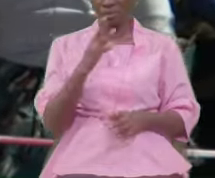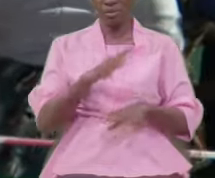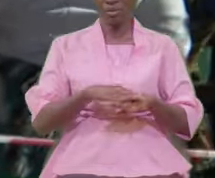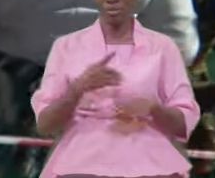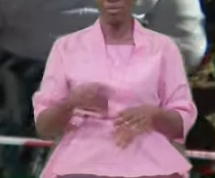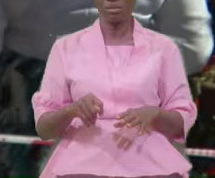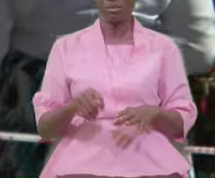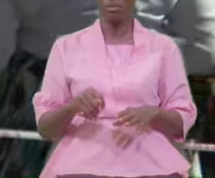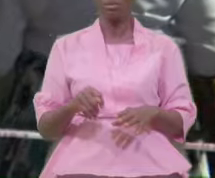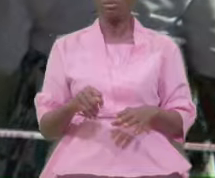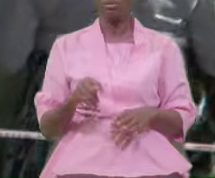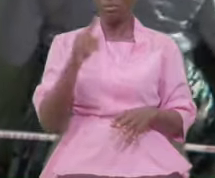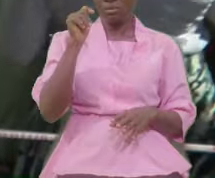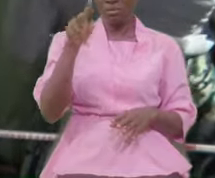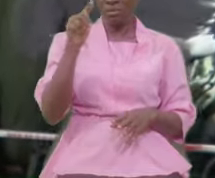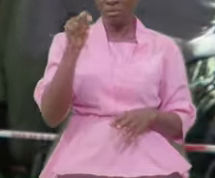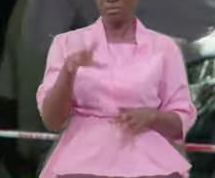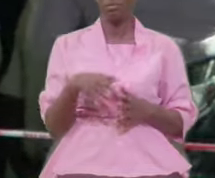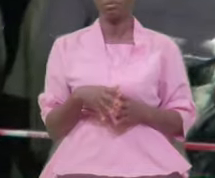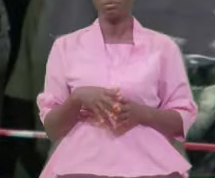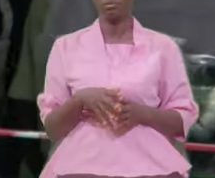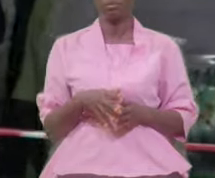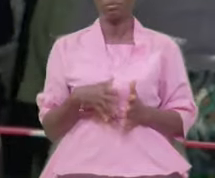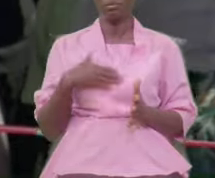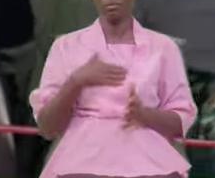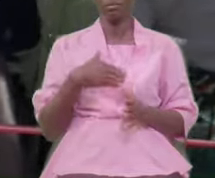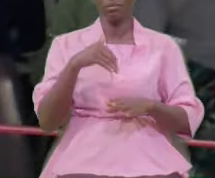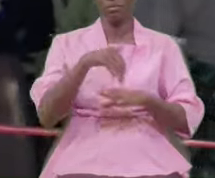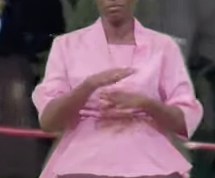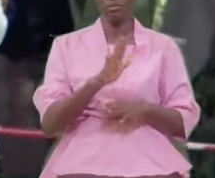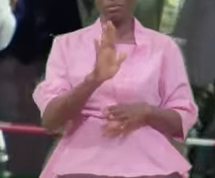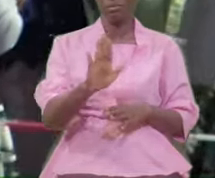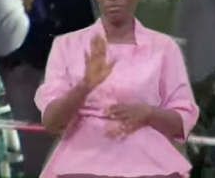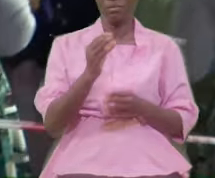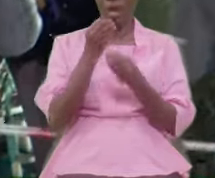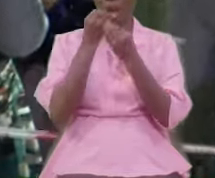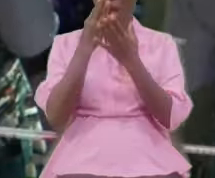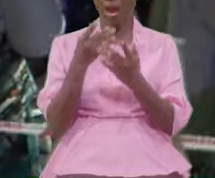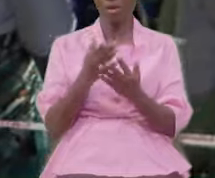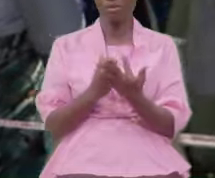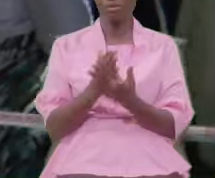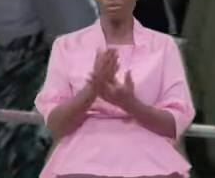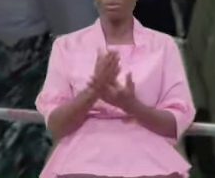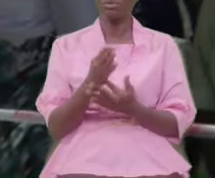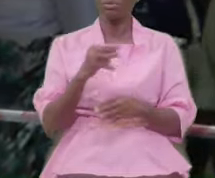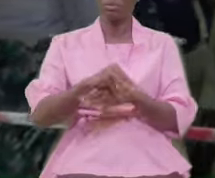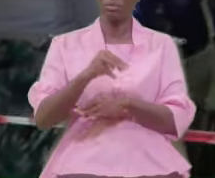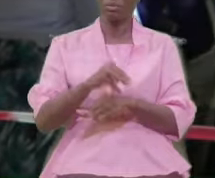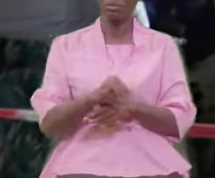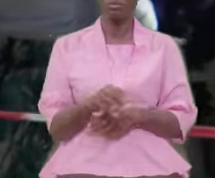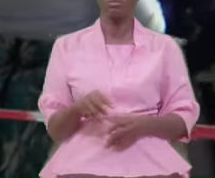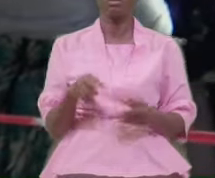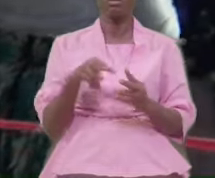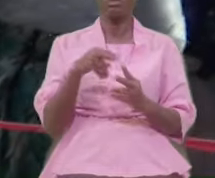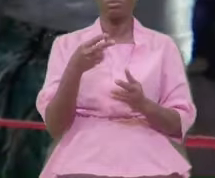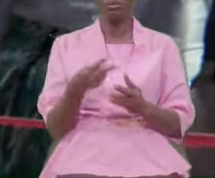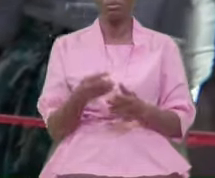your details through WhatsApp or through SMS to that number